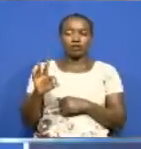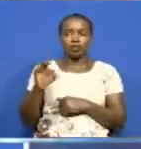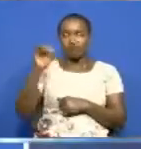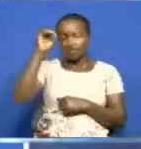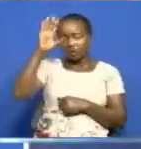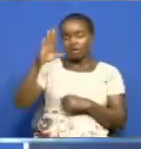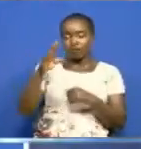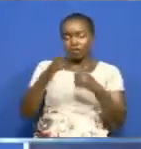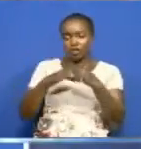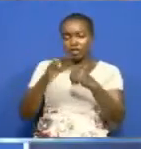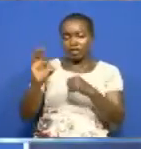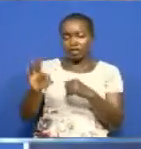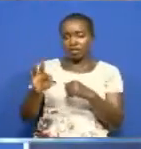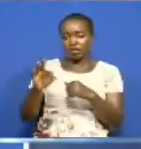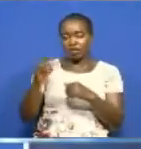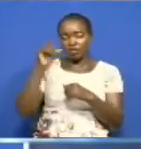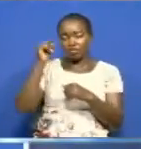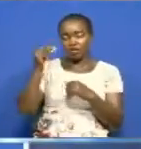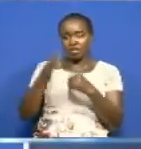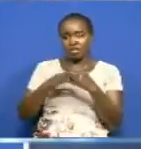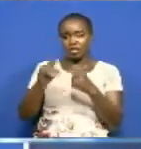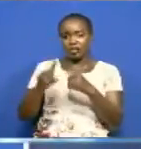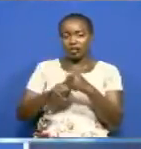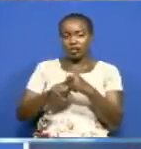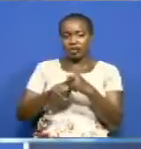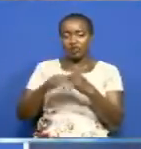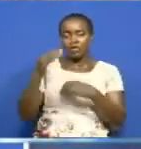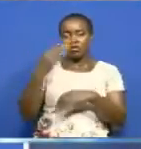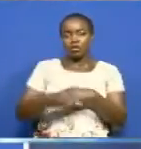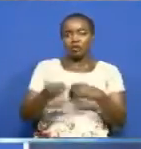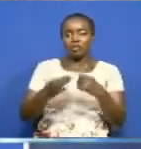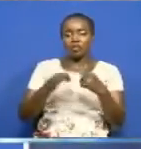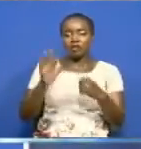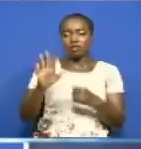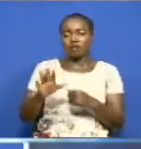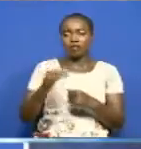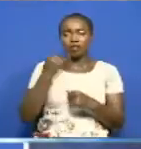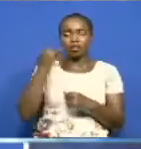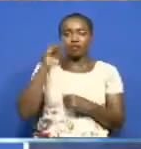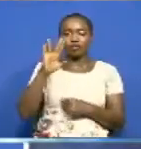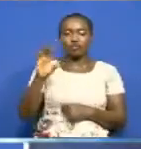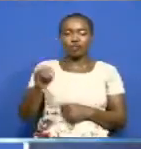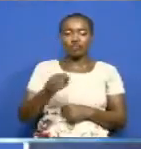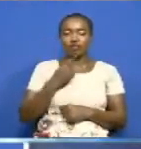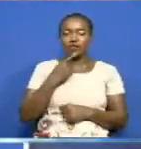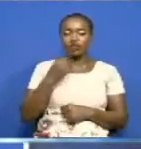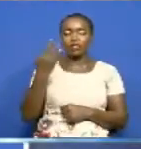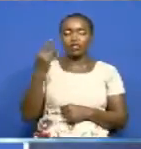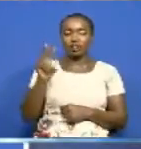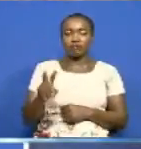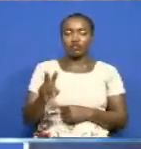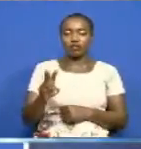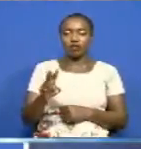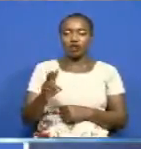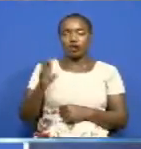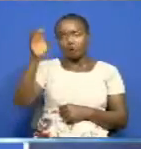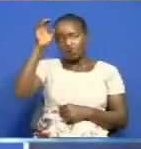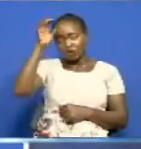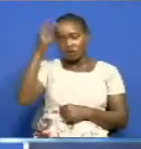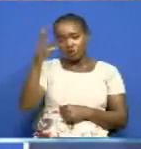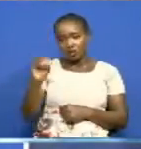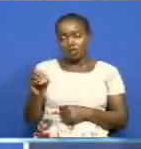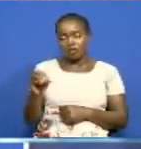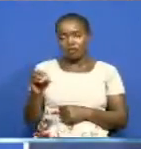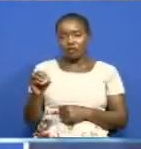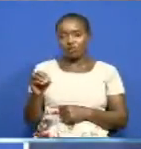Kiambu 93, Mombasa 86, Busia 85, Nakuru 40, Turkana 32, and Uasin Gishu 20